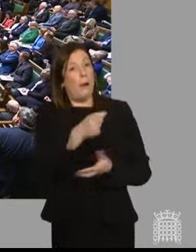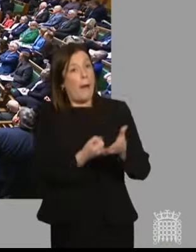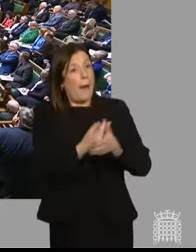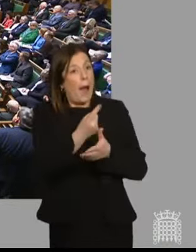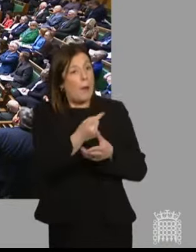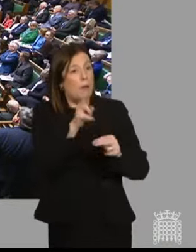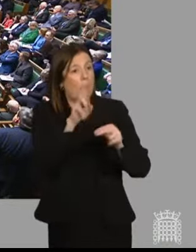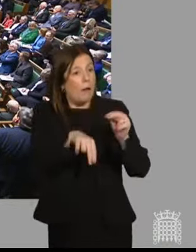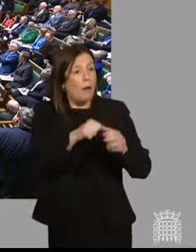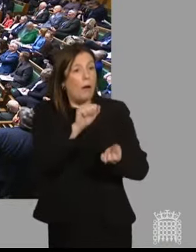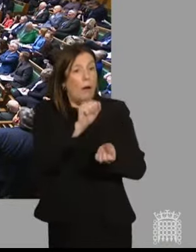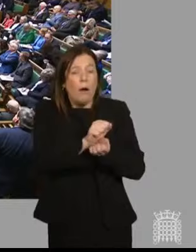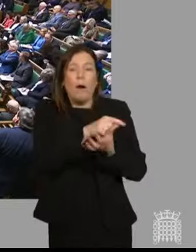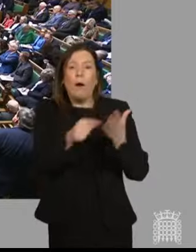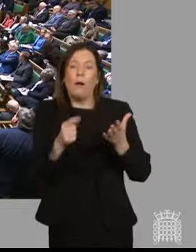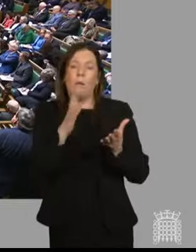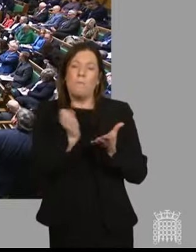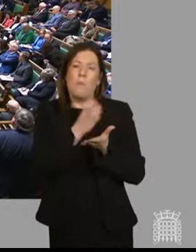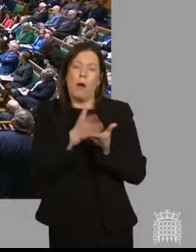Starmer.